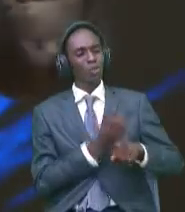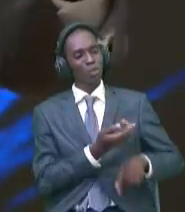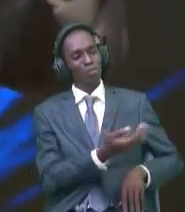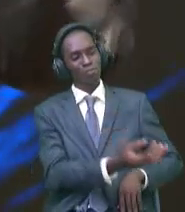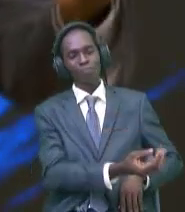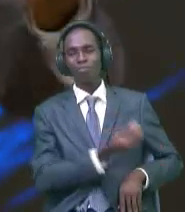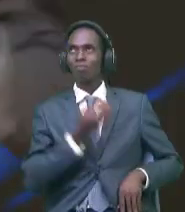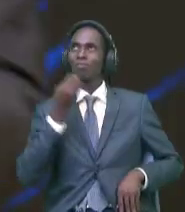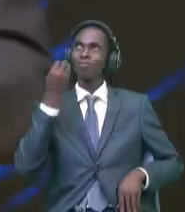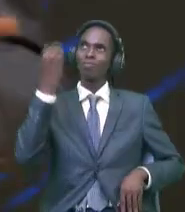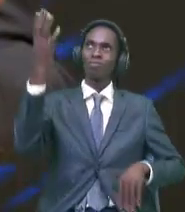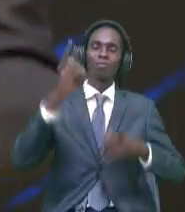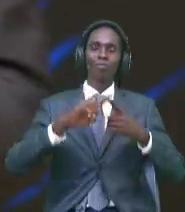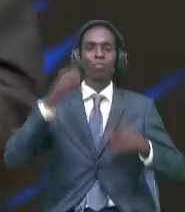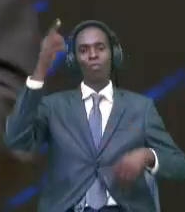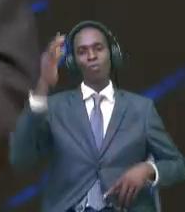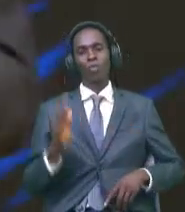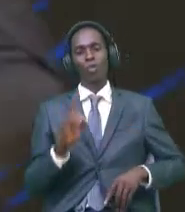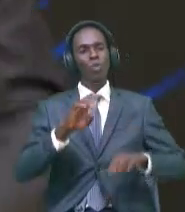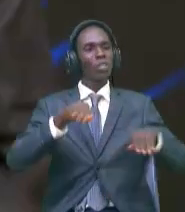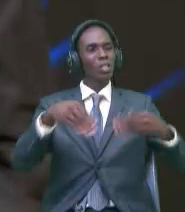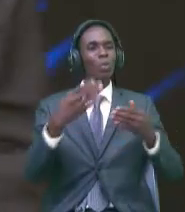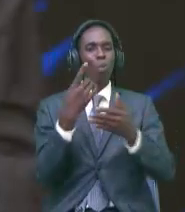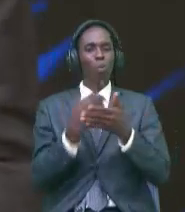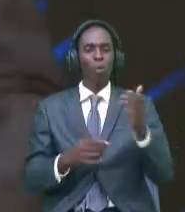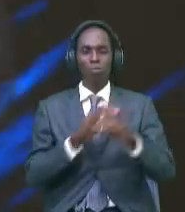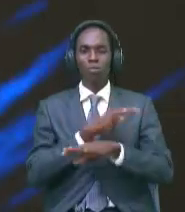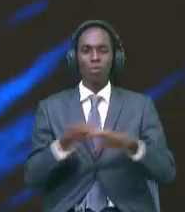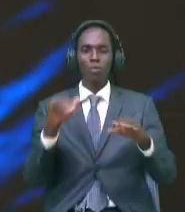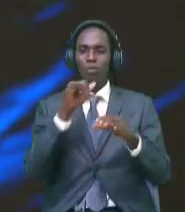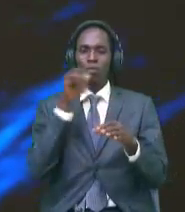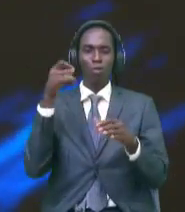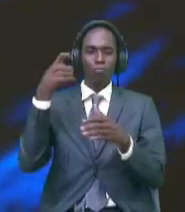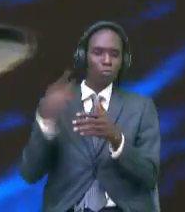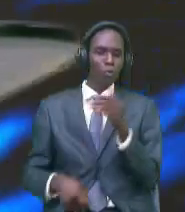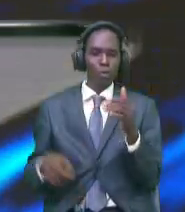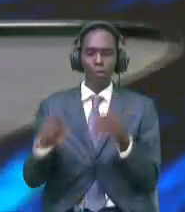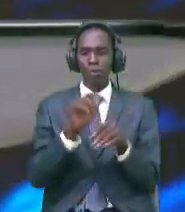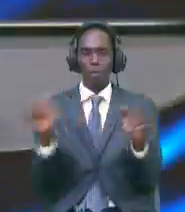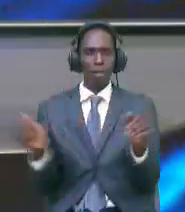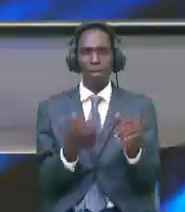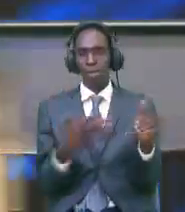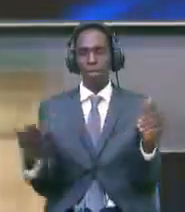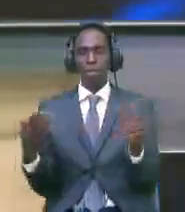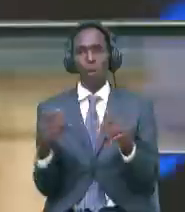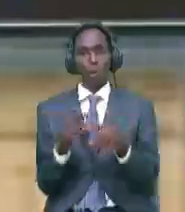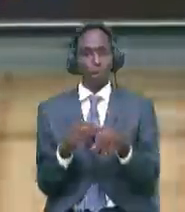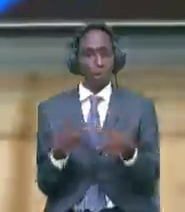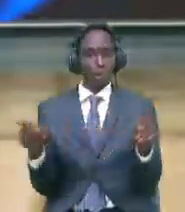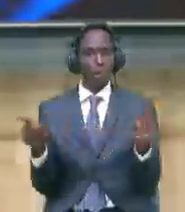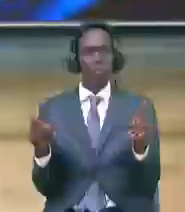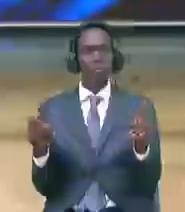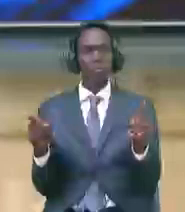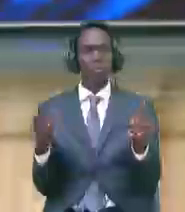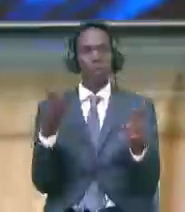give something that doesn't cost you anything, that means nothing. But of that which costs you